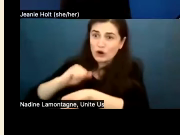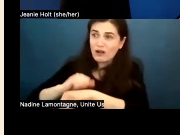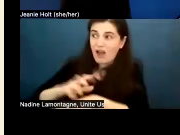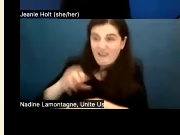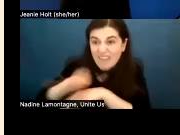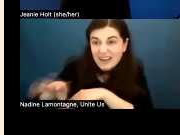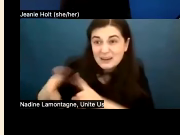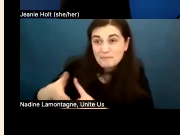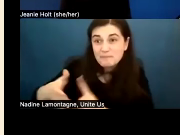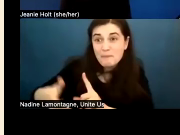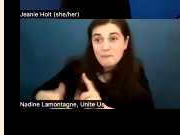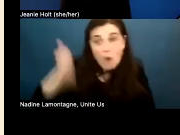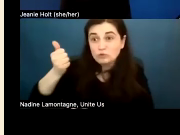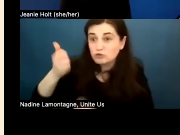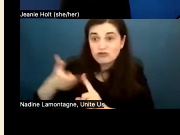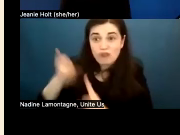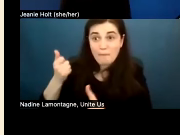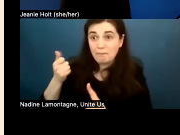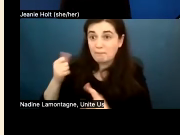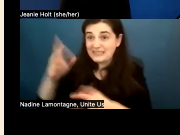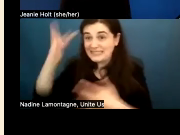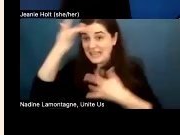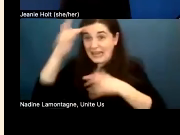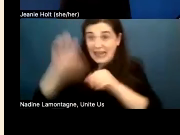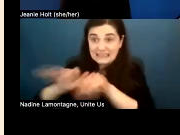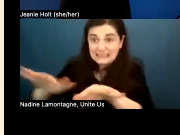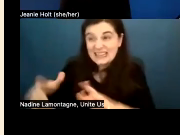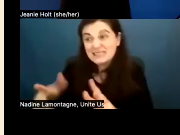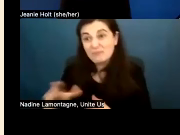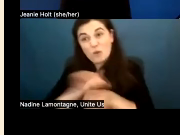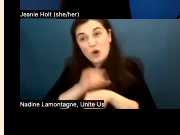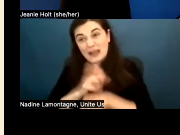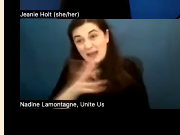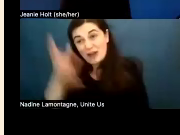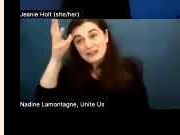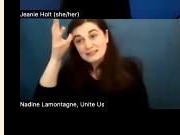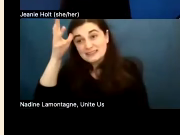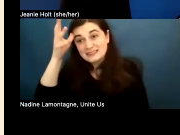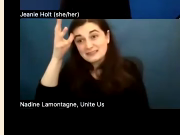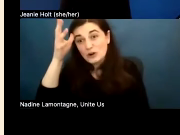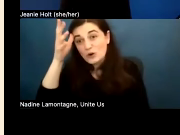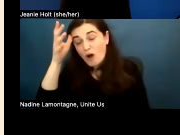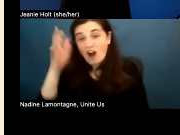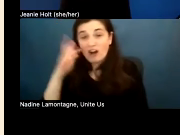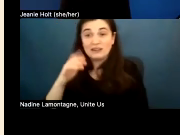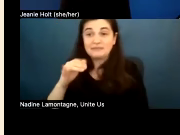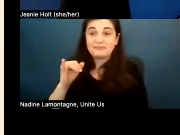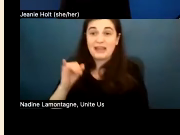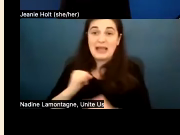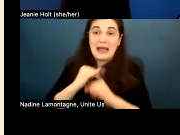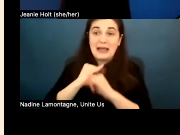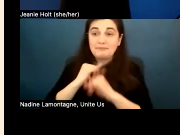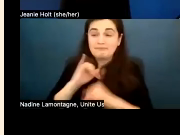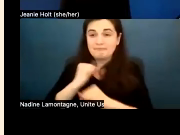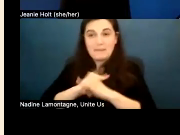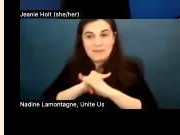by outbreaks are working parents that are potentially immunocompromised or that have immunocompromised children and have